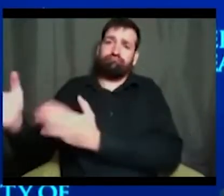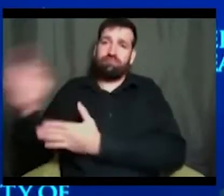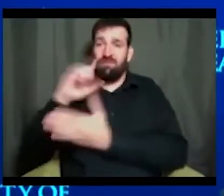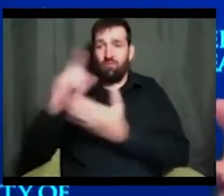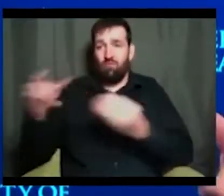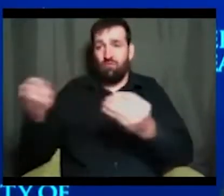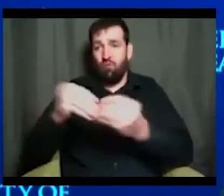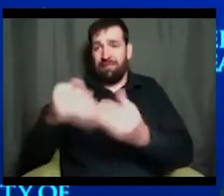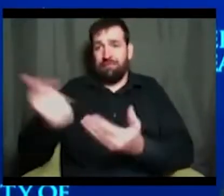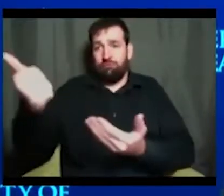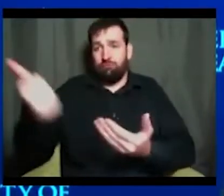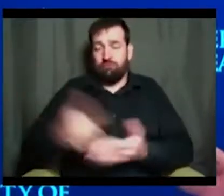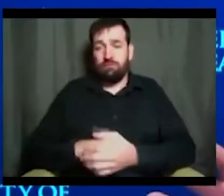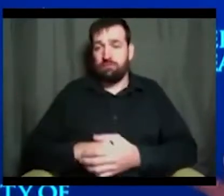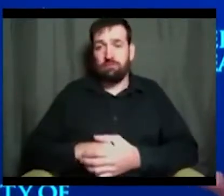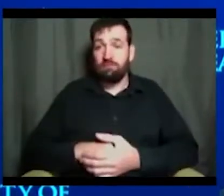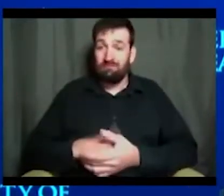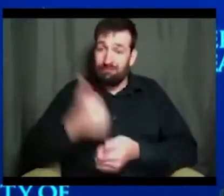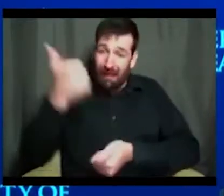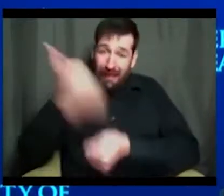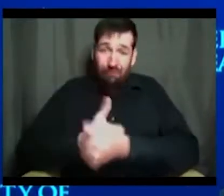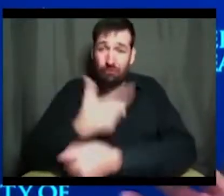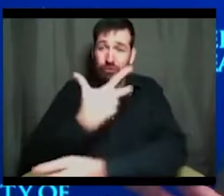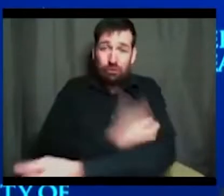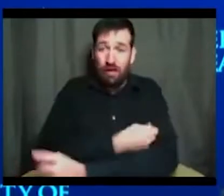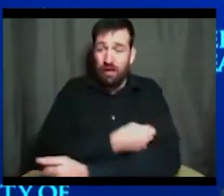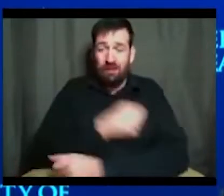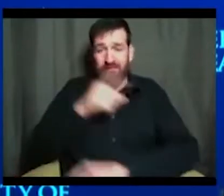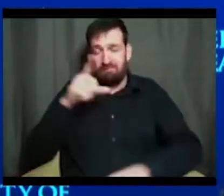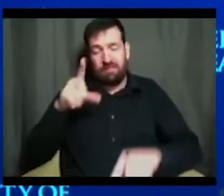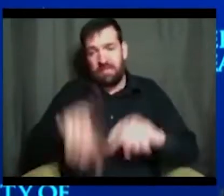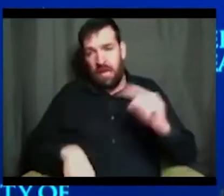we can't do every shot at a mass vaccination site for sure. We can't do